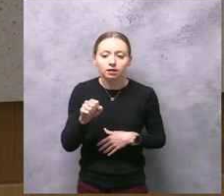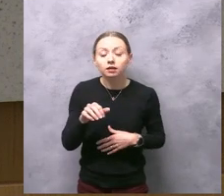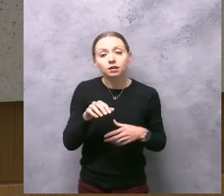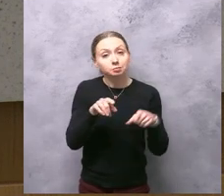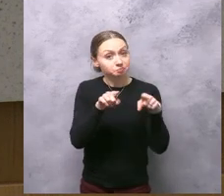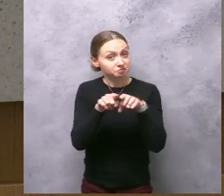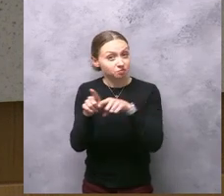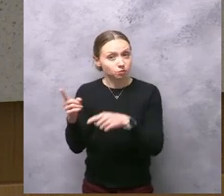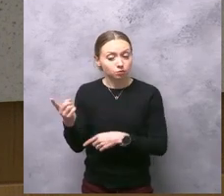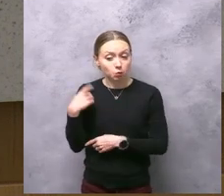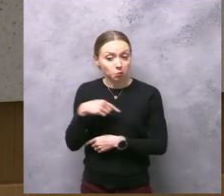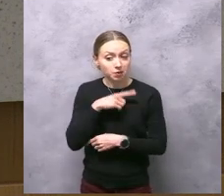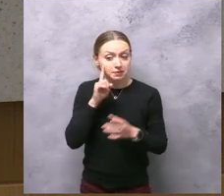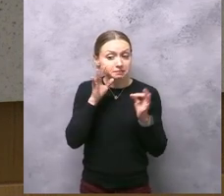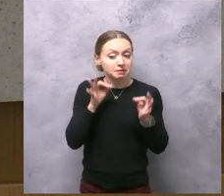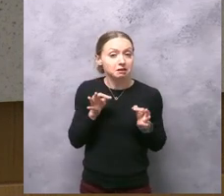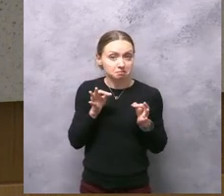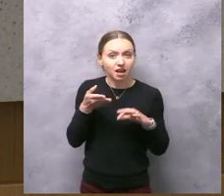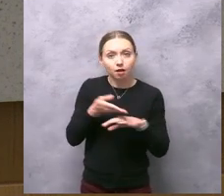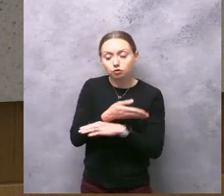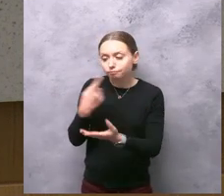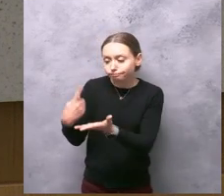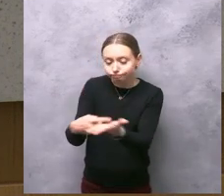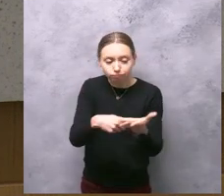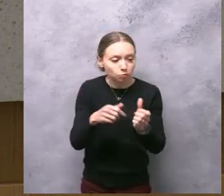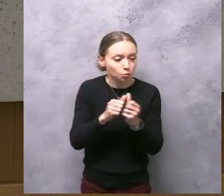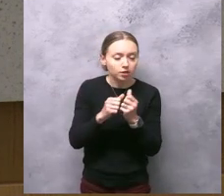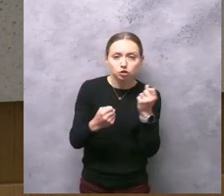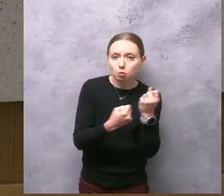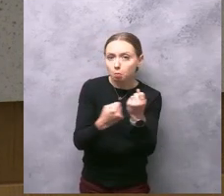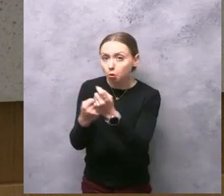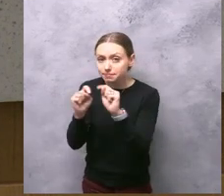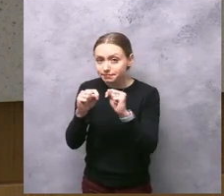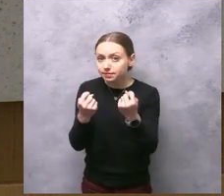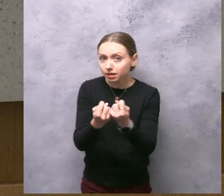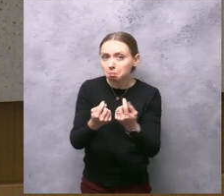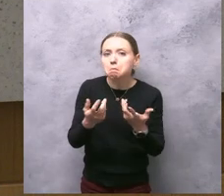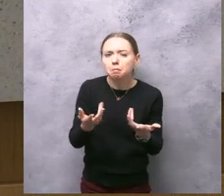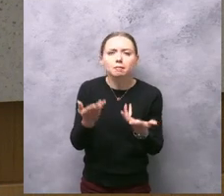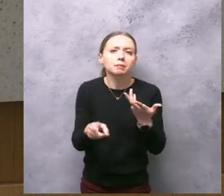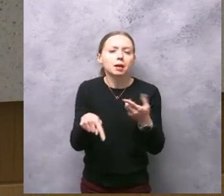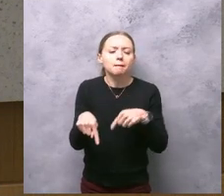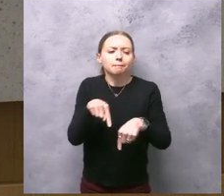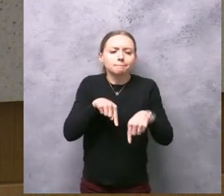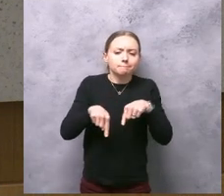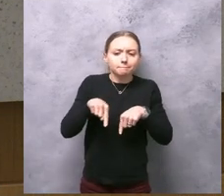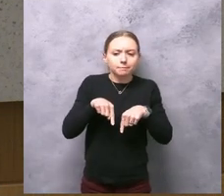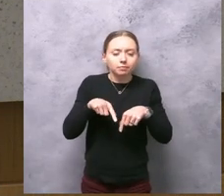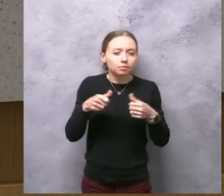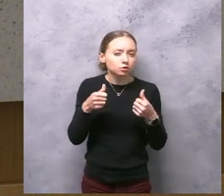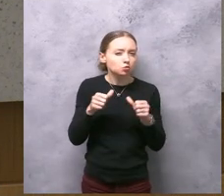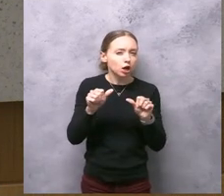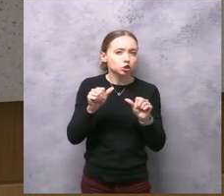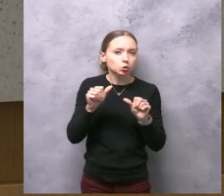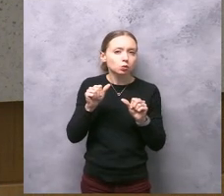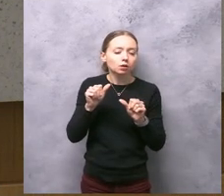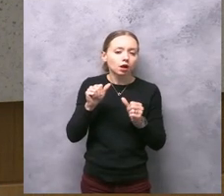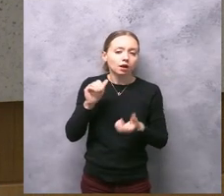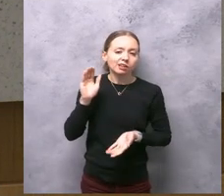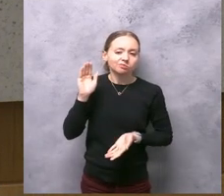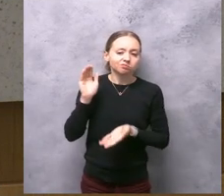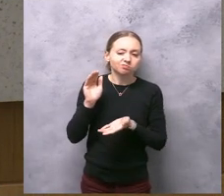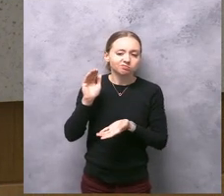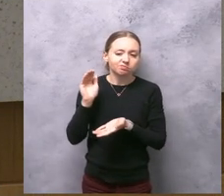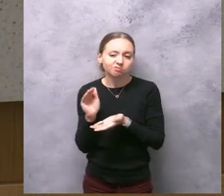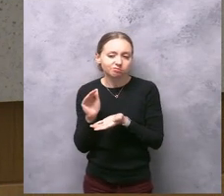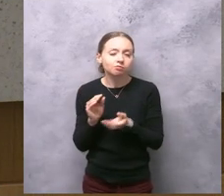we decided after talking to the district support team that we needed to maybe go back and try to make those cuts a little bit deeper so we can